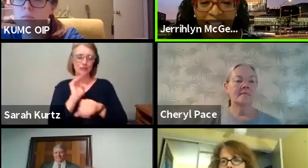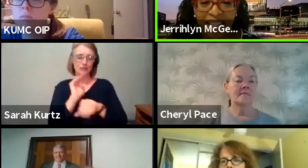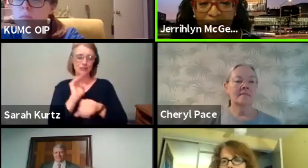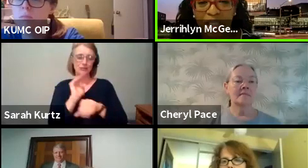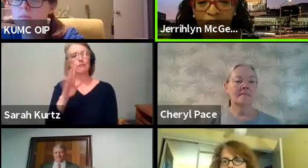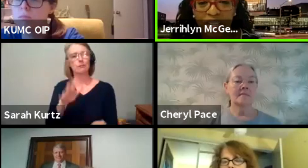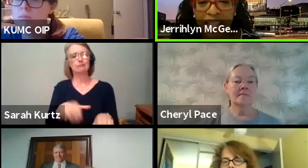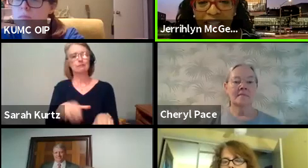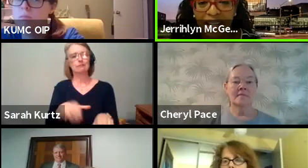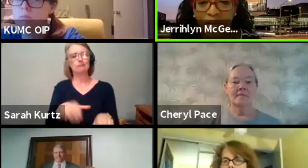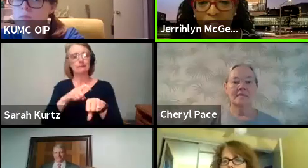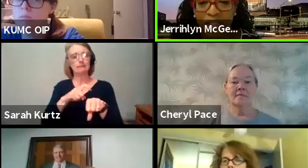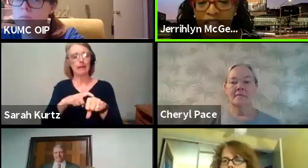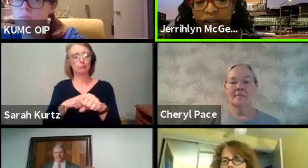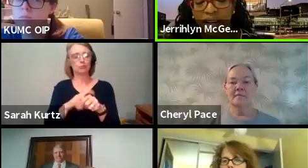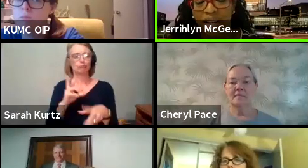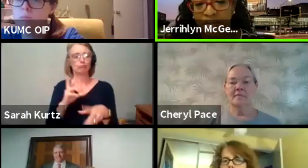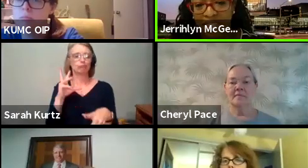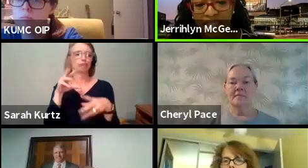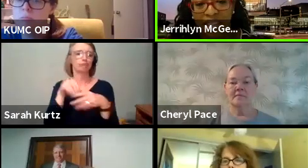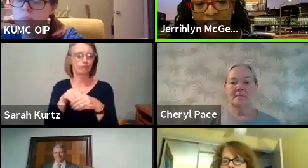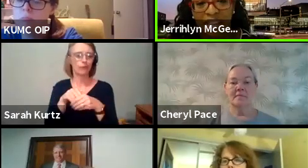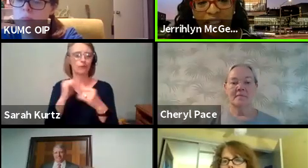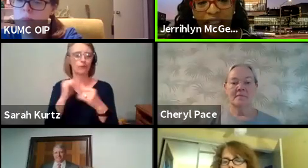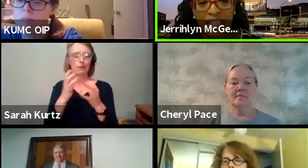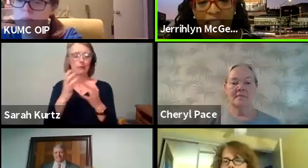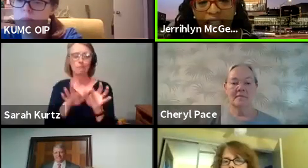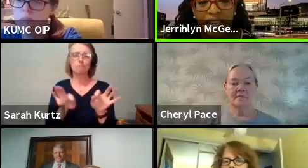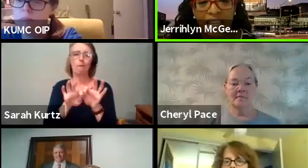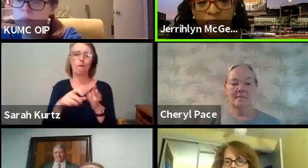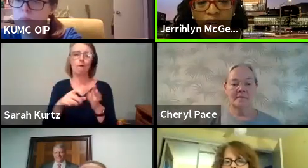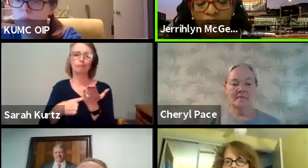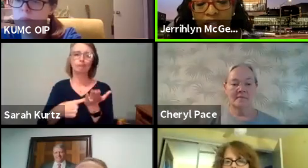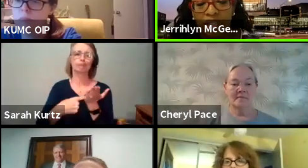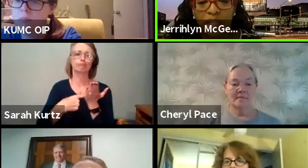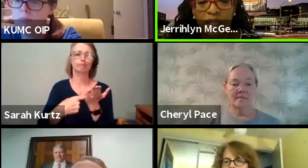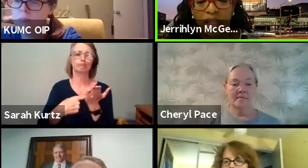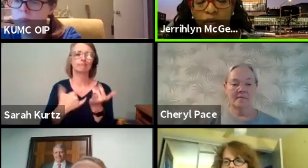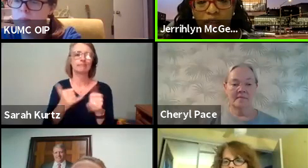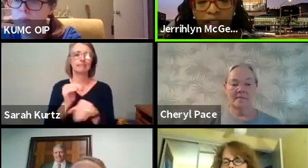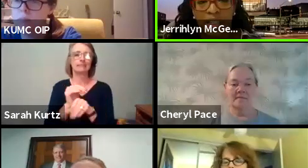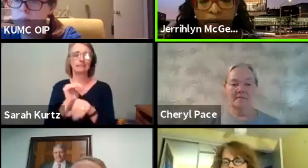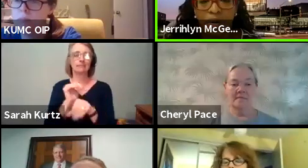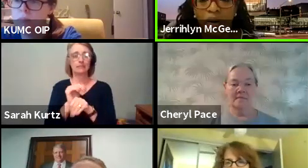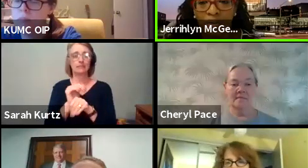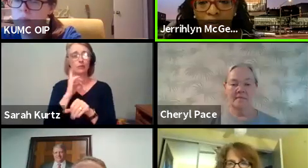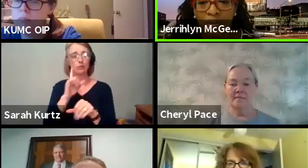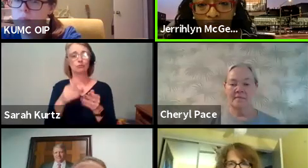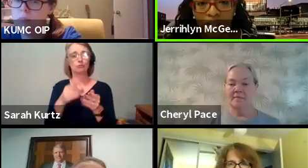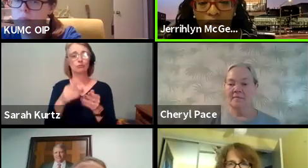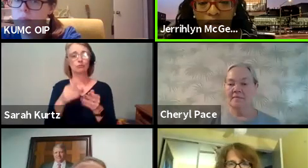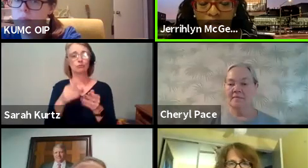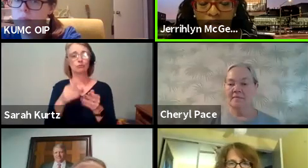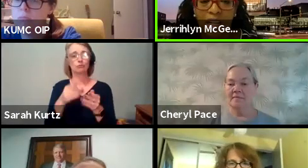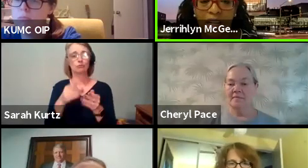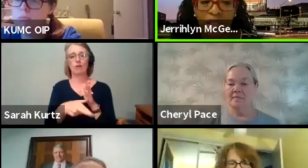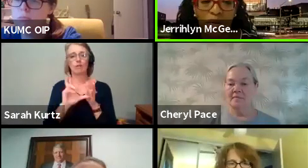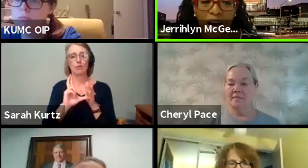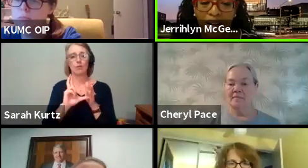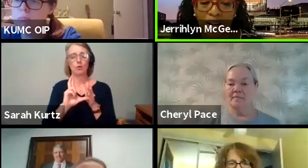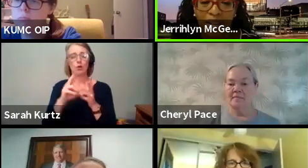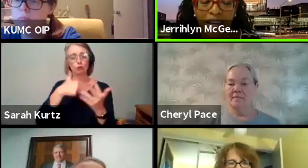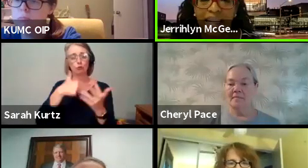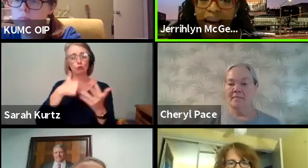taking the time to join us again for such an important conversation. This evening, we're going to begin with a general overview of the